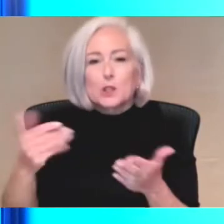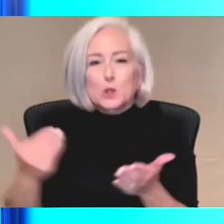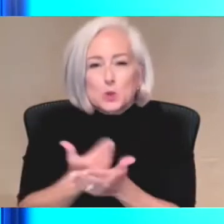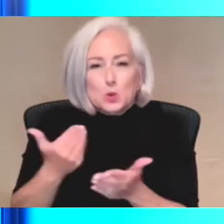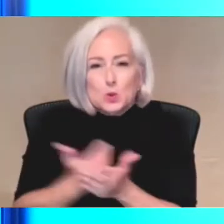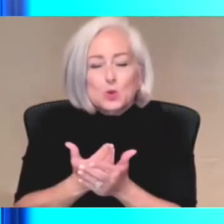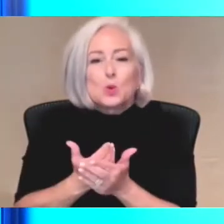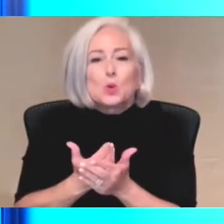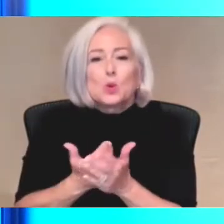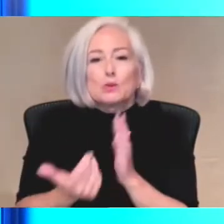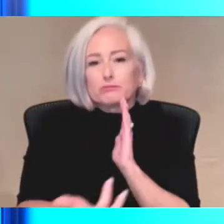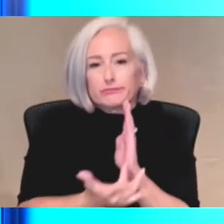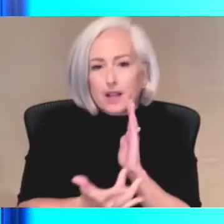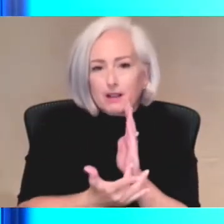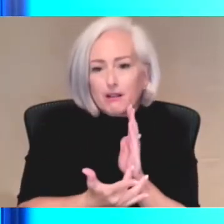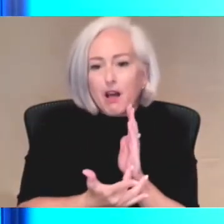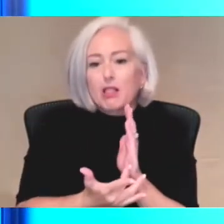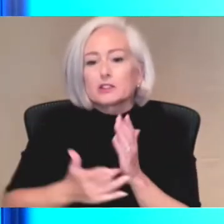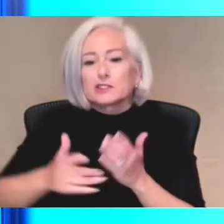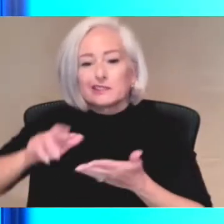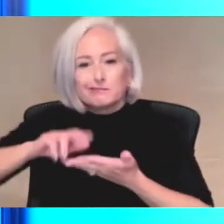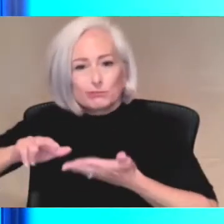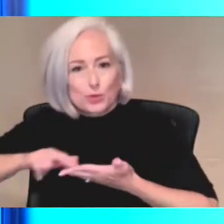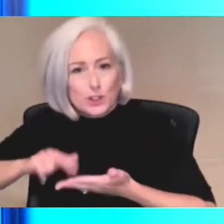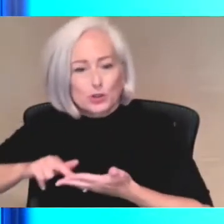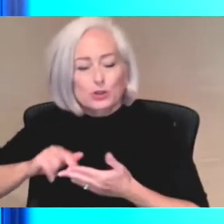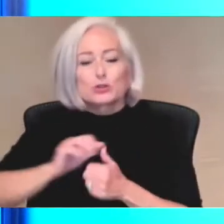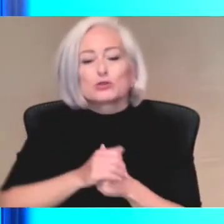include a number of things.